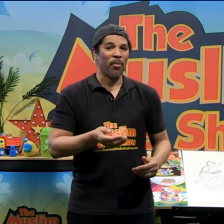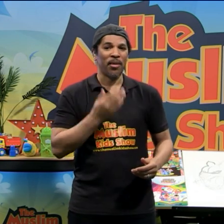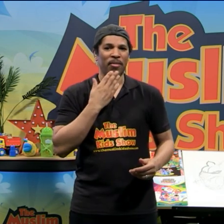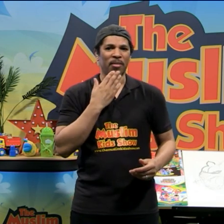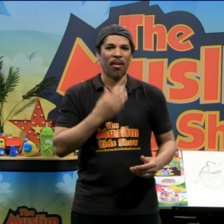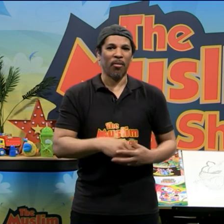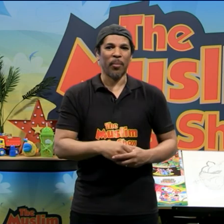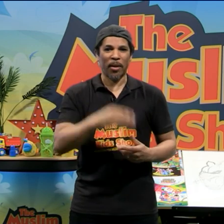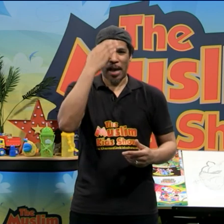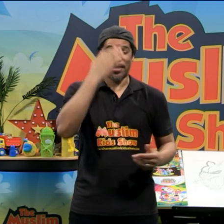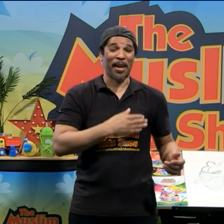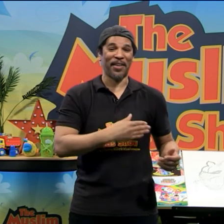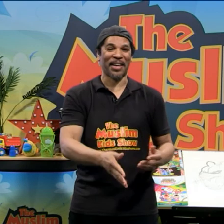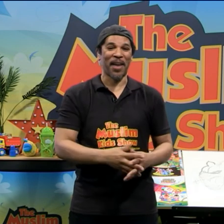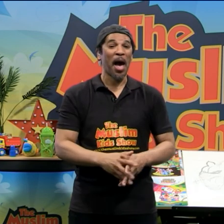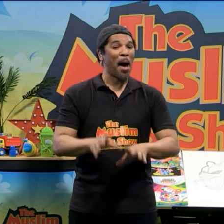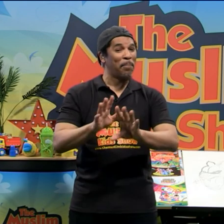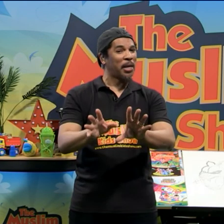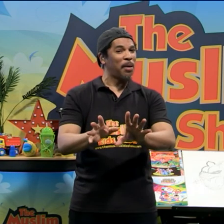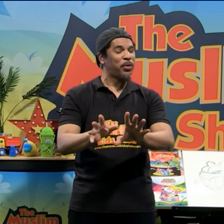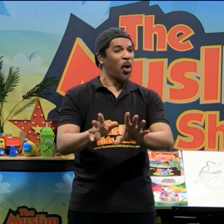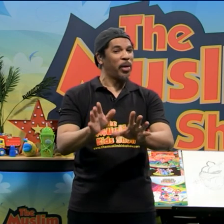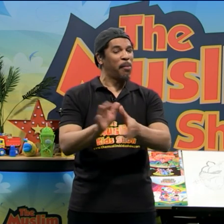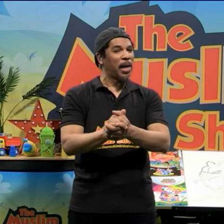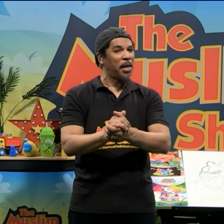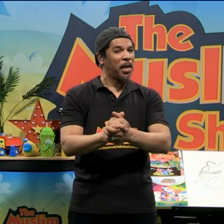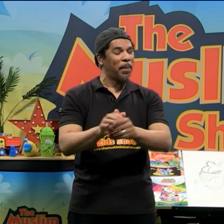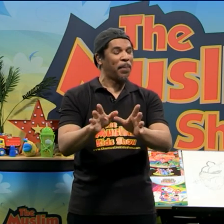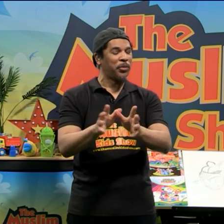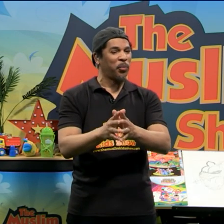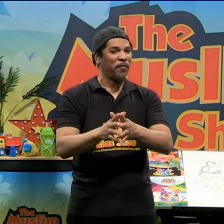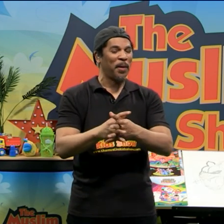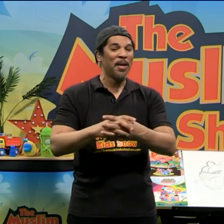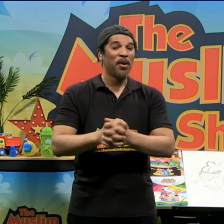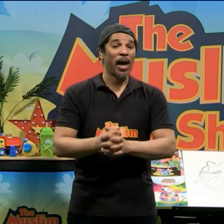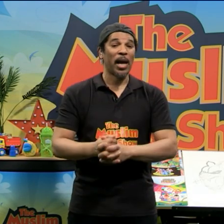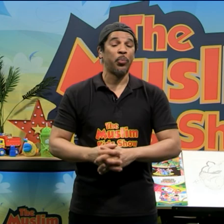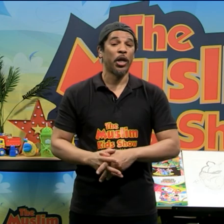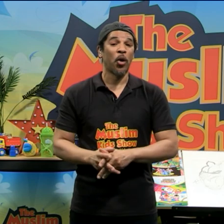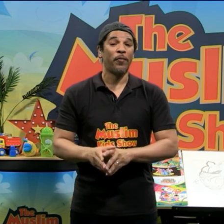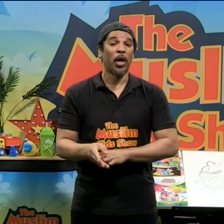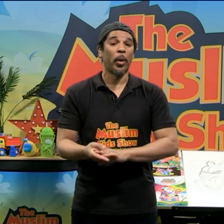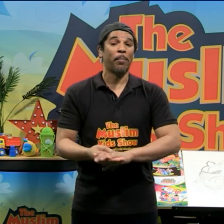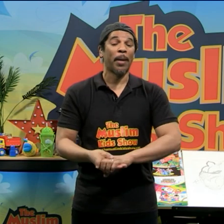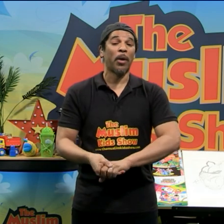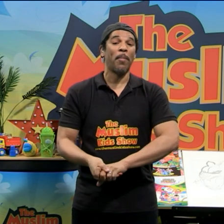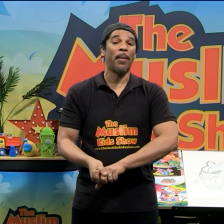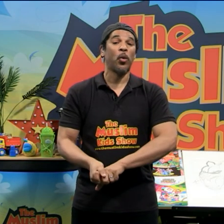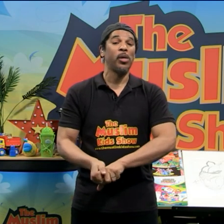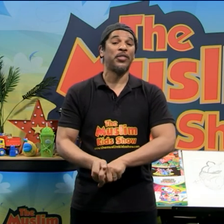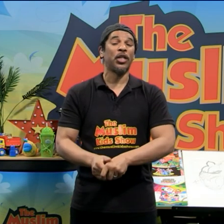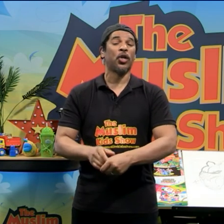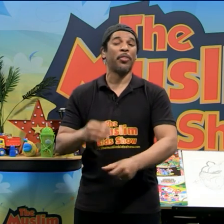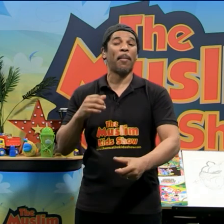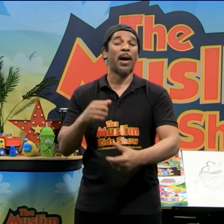that one, I think it's hello, anyway. Assalamu alaikum. Now, I'm picking up slowly, I'm getting there, be patient with me. Right, guys, we're gonna go for a quick break, but remember,